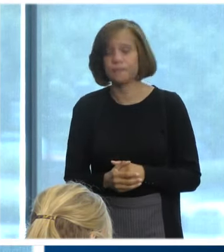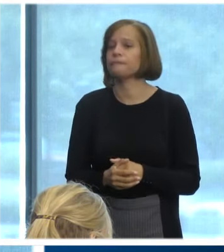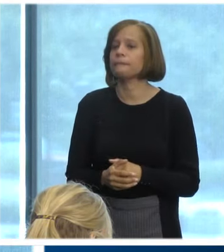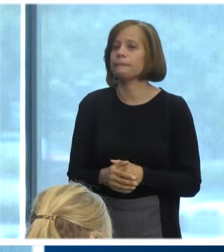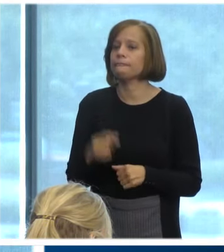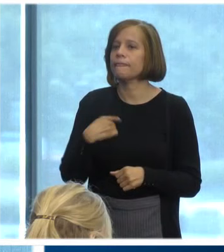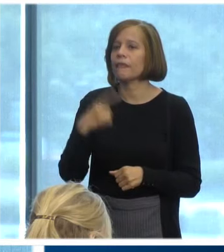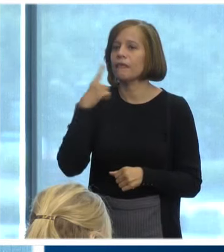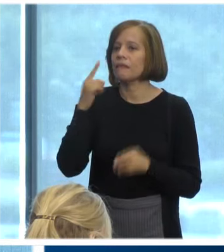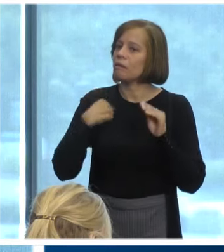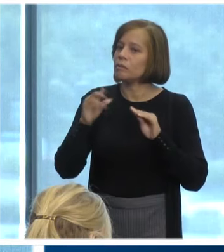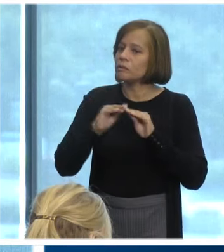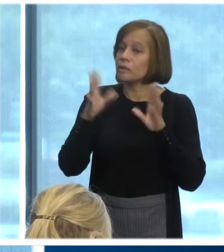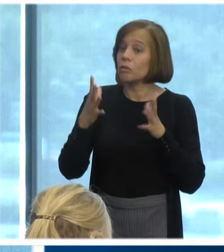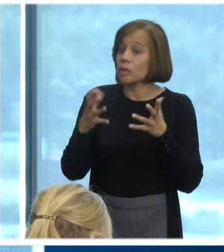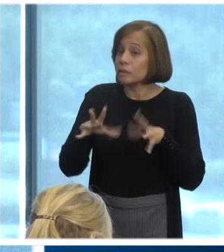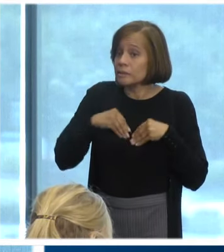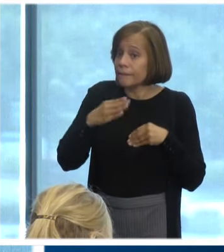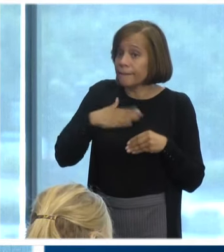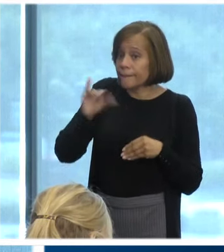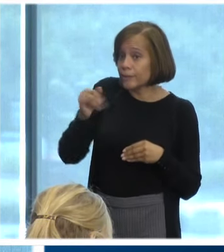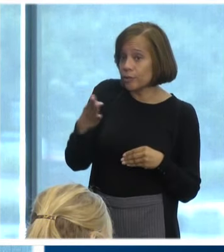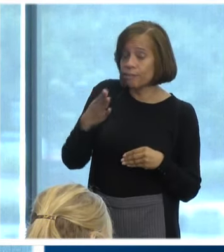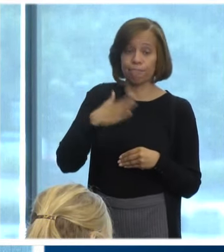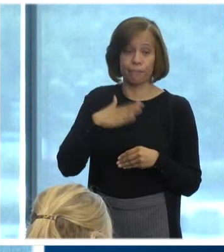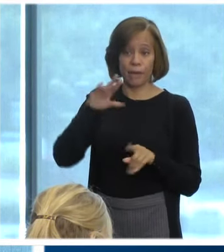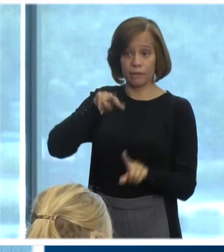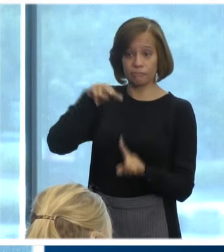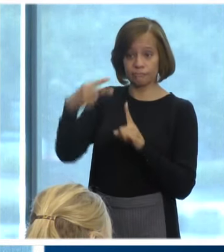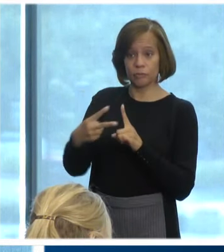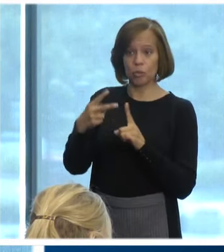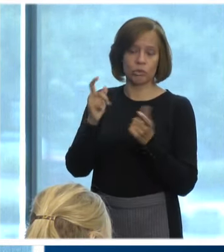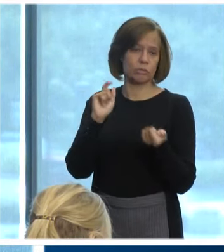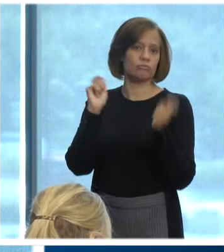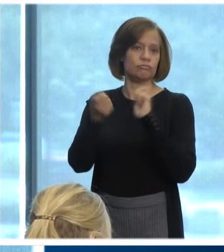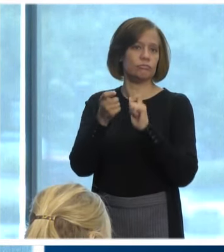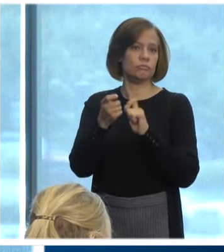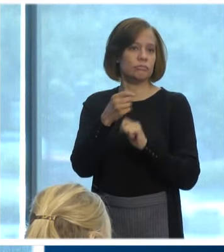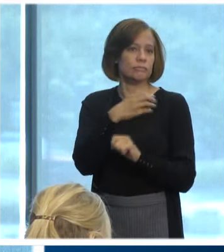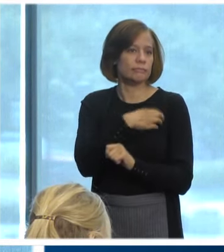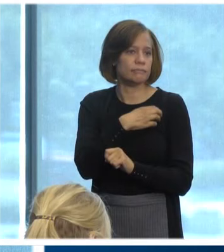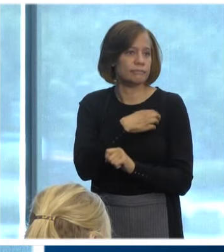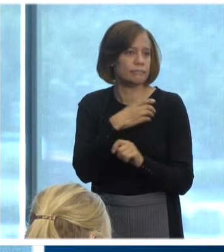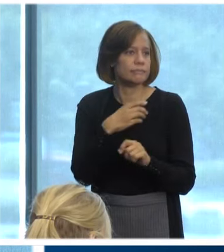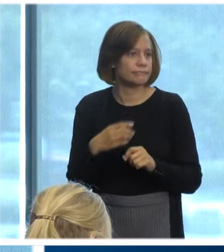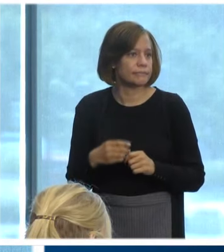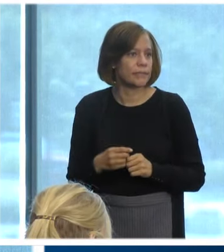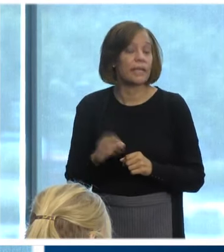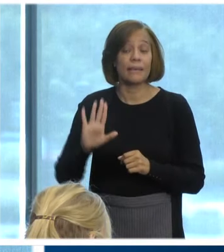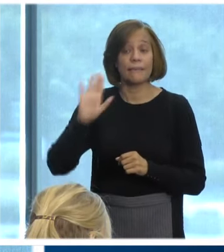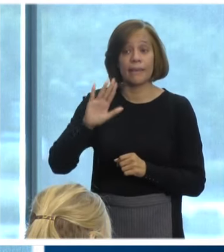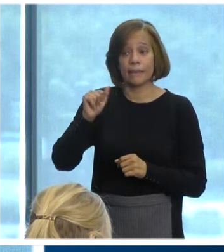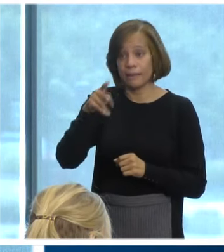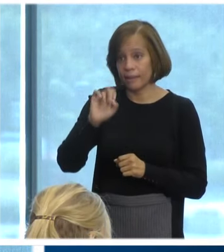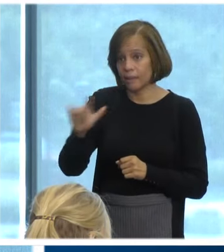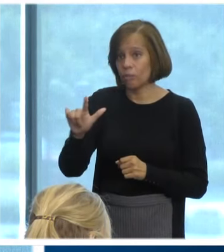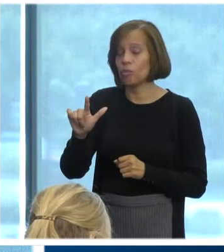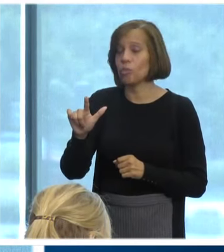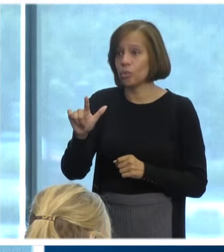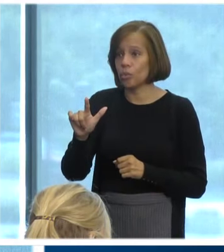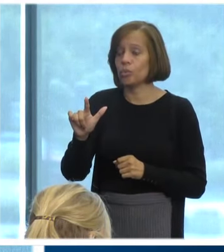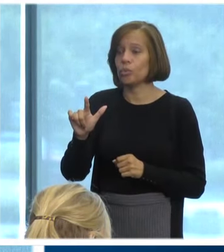clear when I took this job that my views were to reform the Division of Police. In fact, back in April, I have